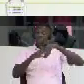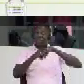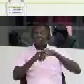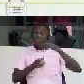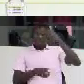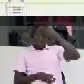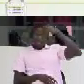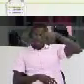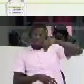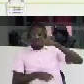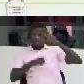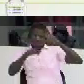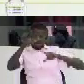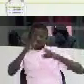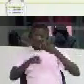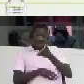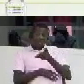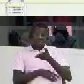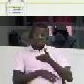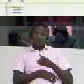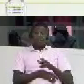level,